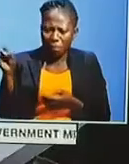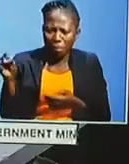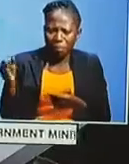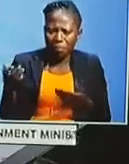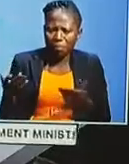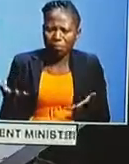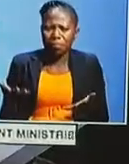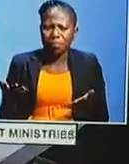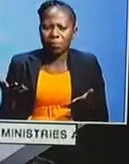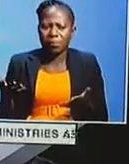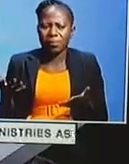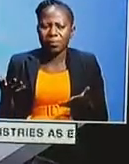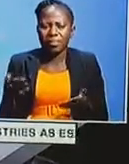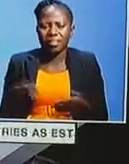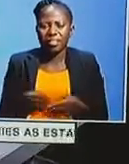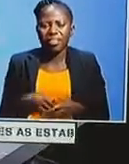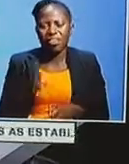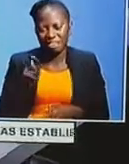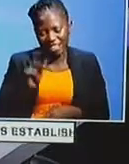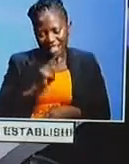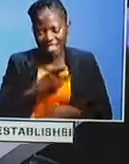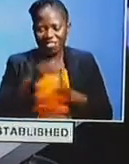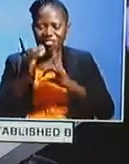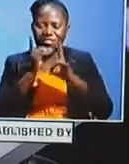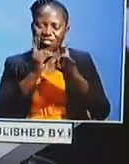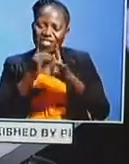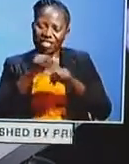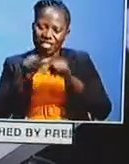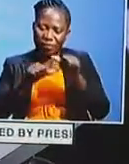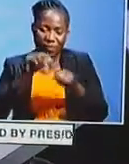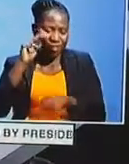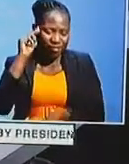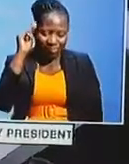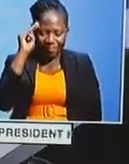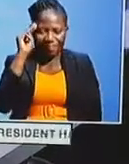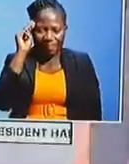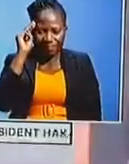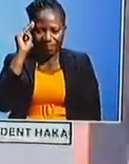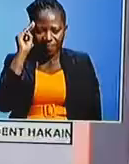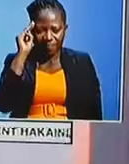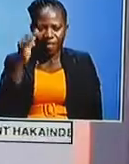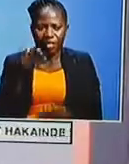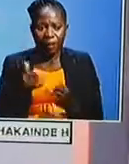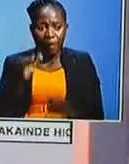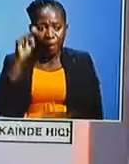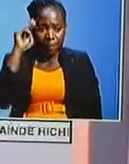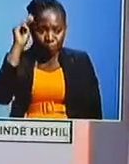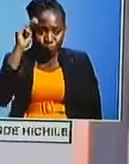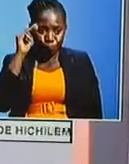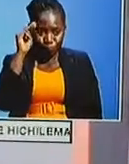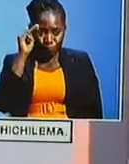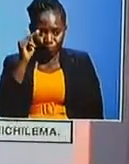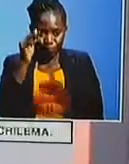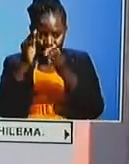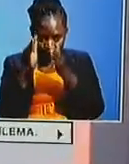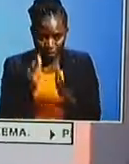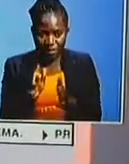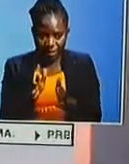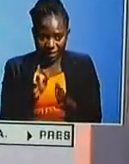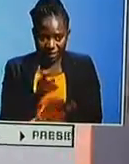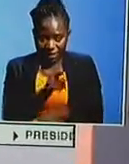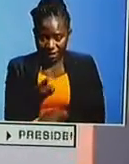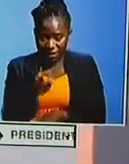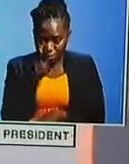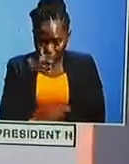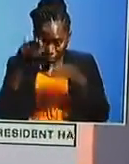Let me talk about ministers. Does this... Yes, let's talk about ministers. Ministers, I think you are aware